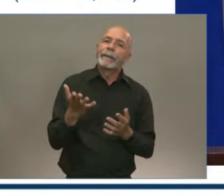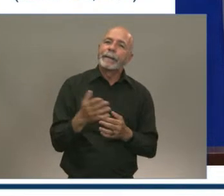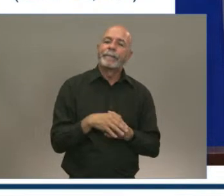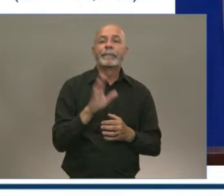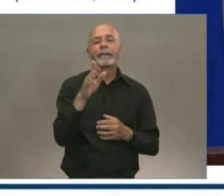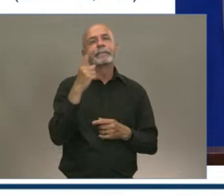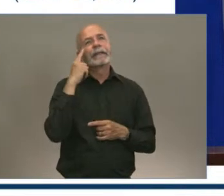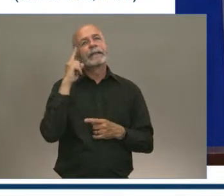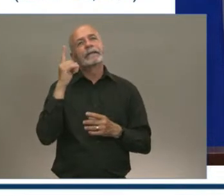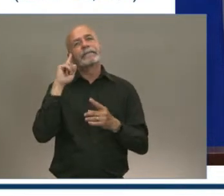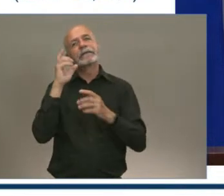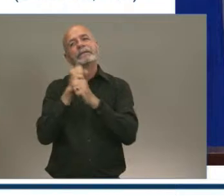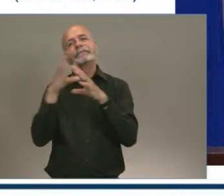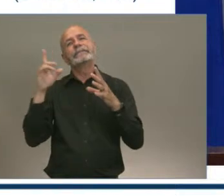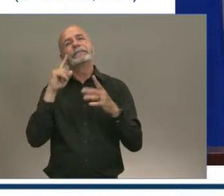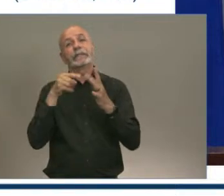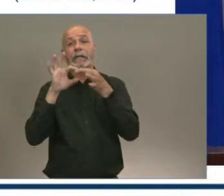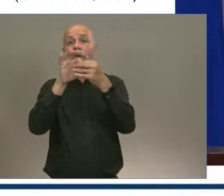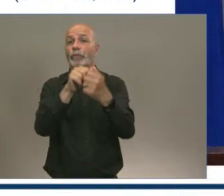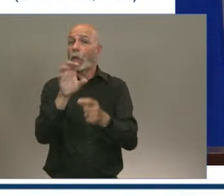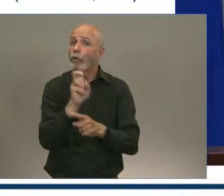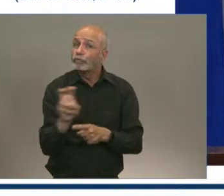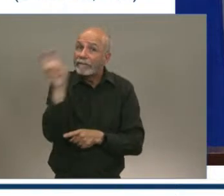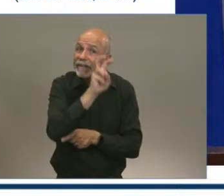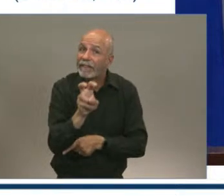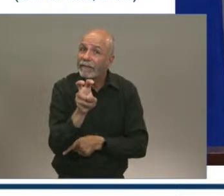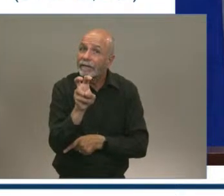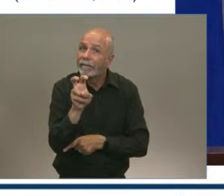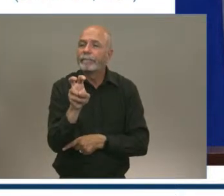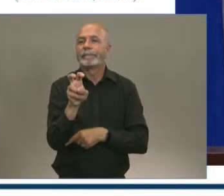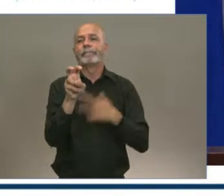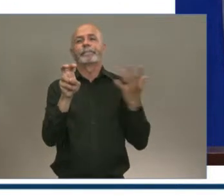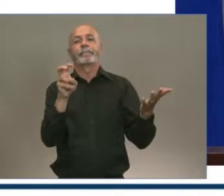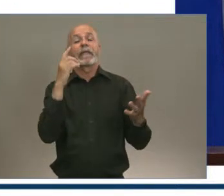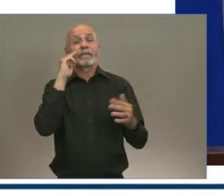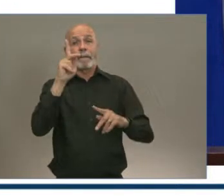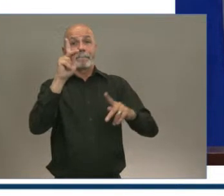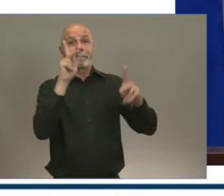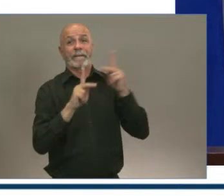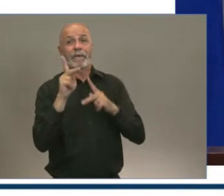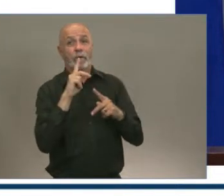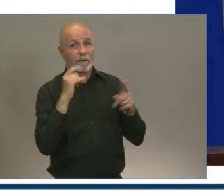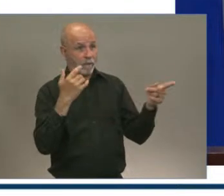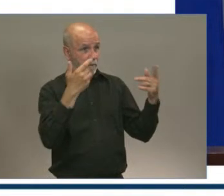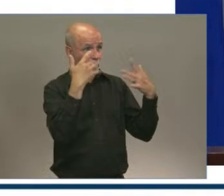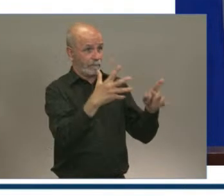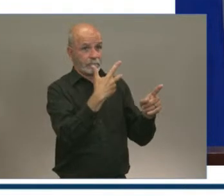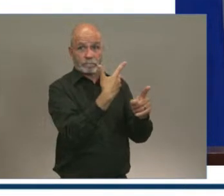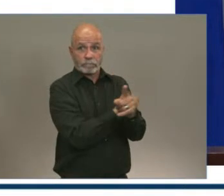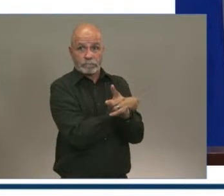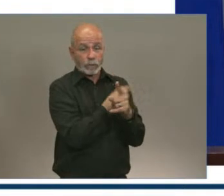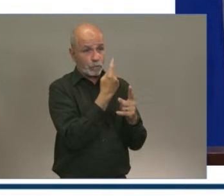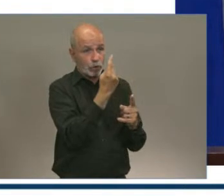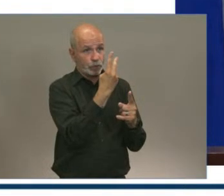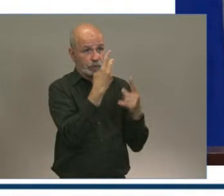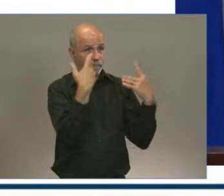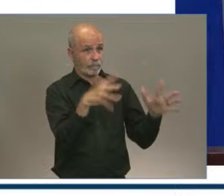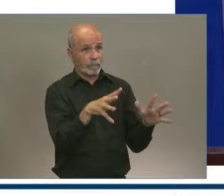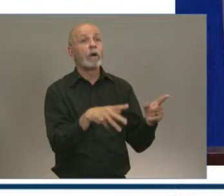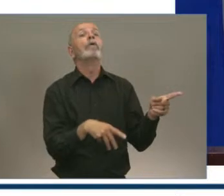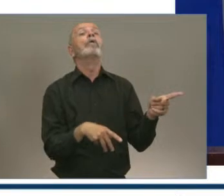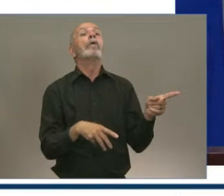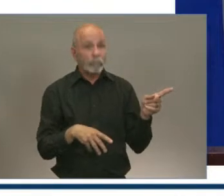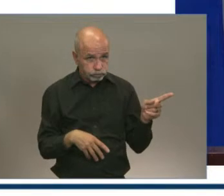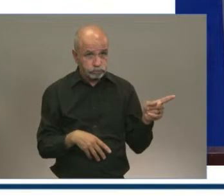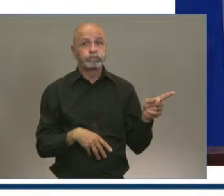we are working on validation of vaccine, whether it's 1 dose or 2 doses, and we have a